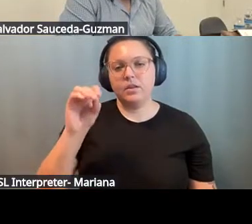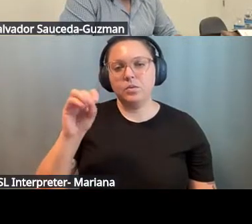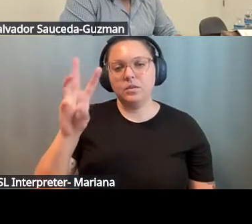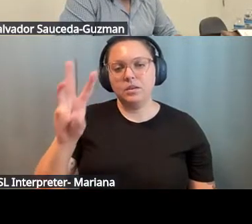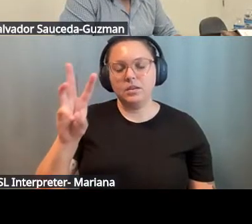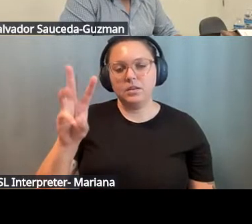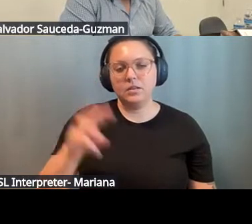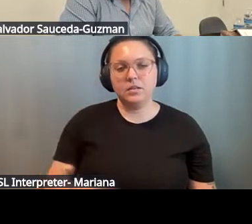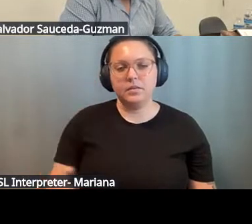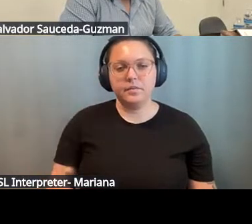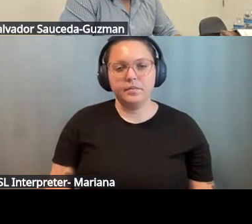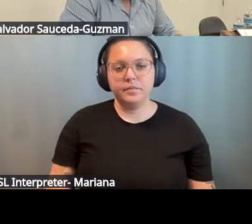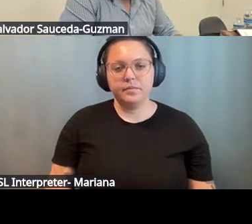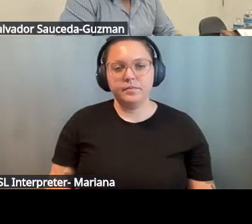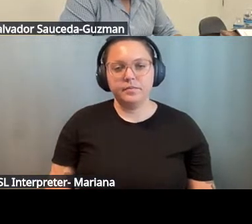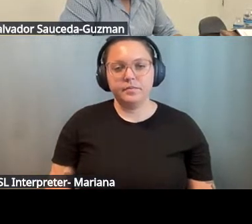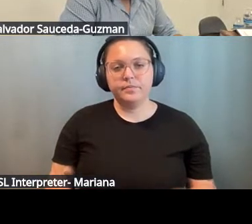5D06, Aye.